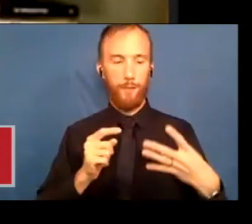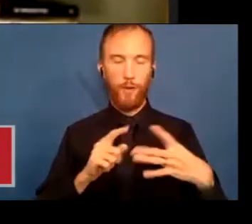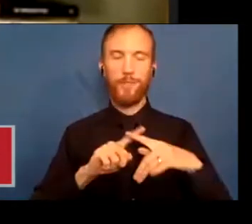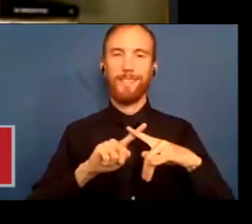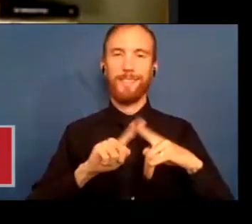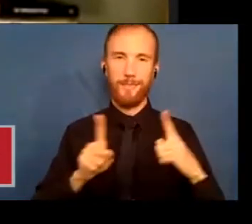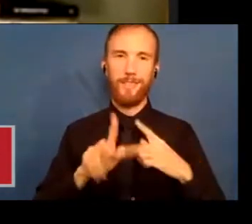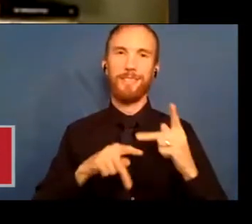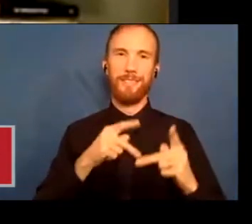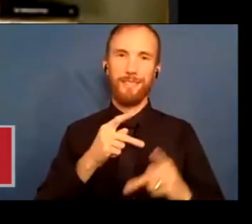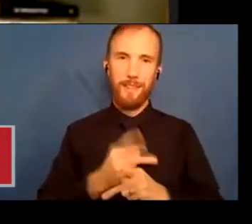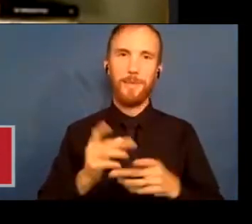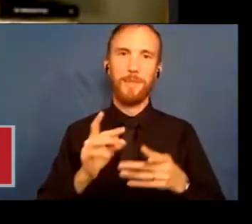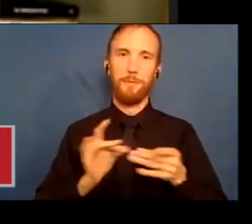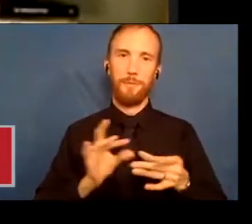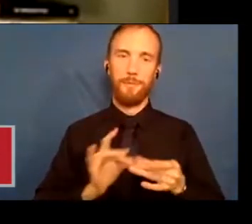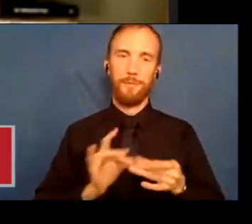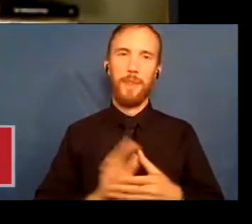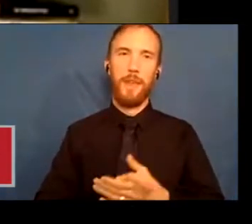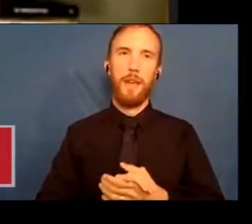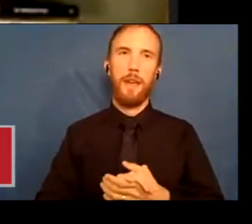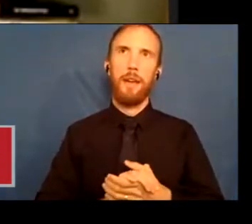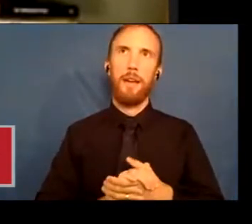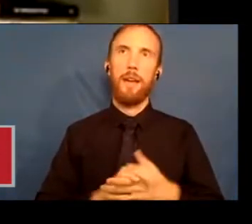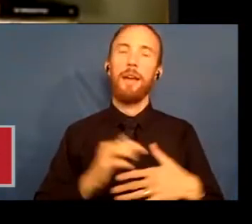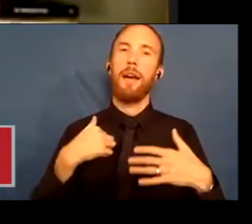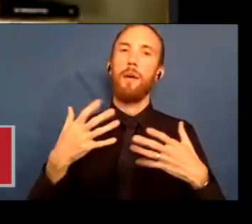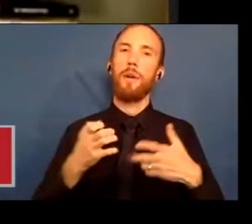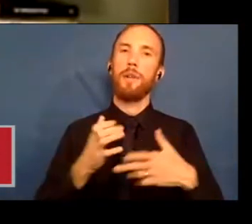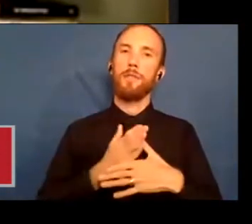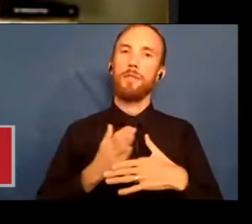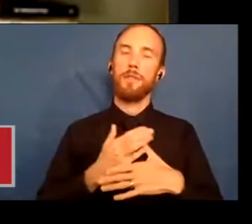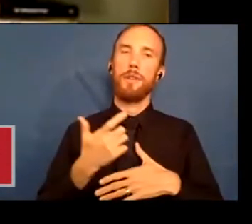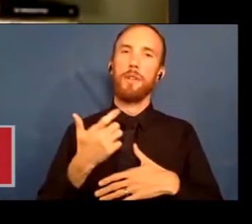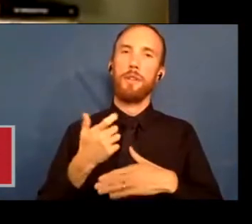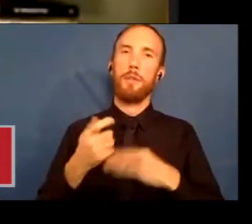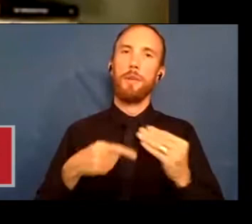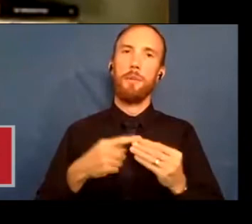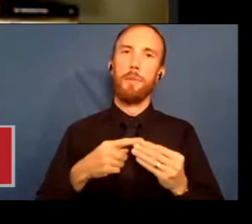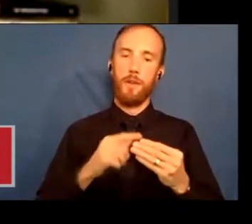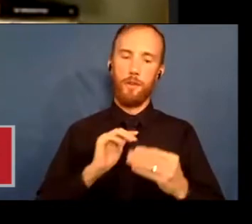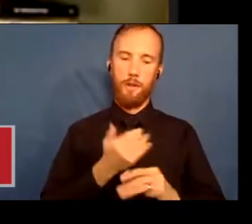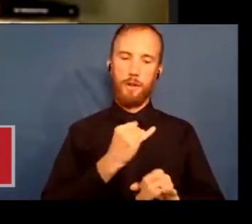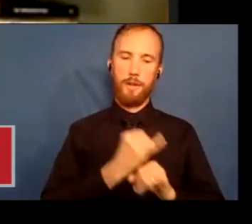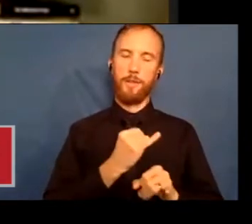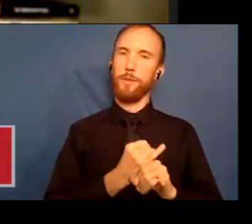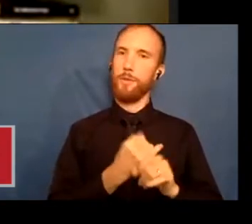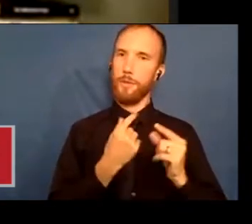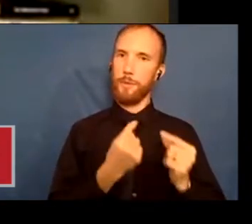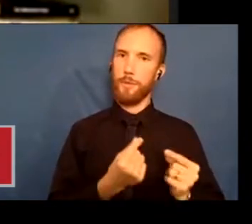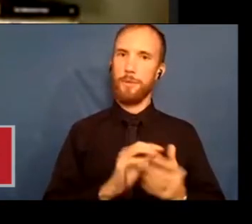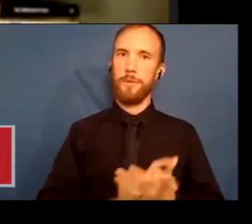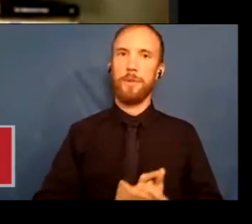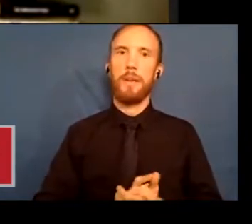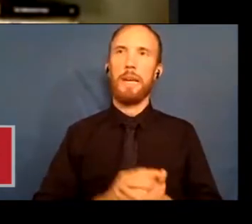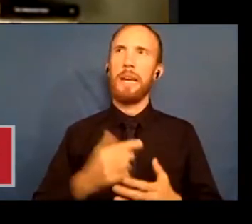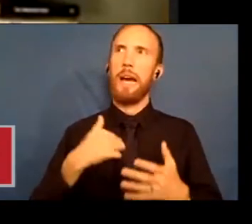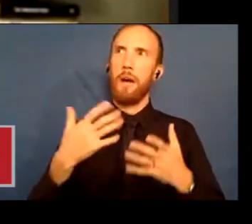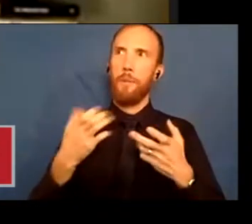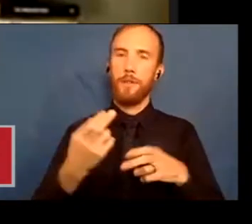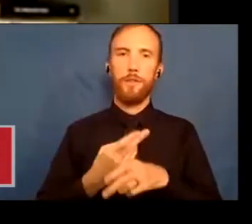remarks. I want to share a little bit about what our institute does. I want to spend this